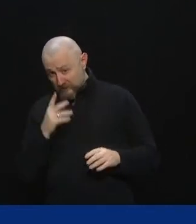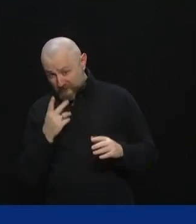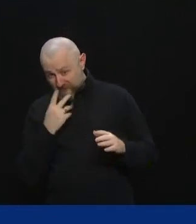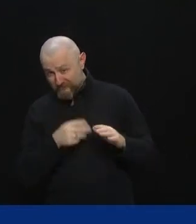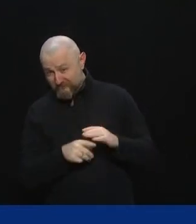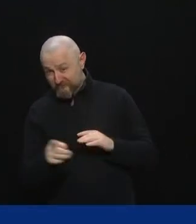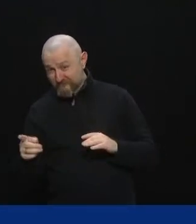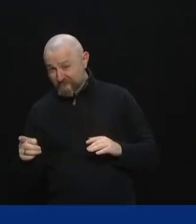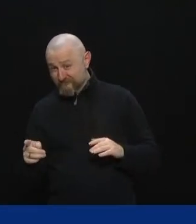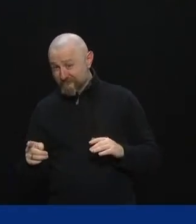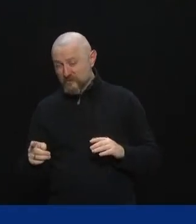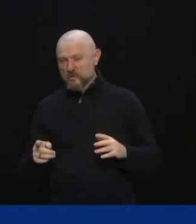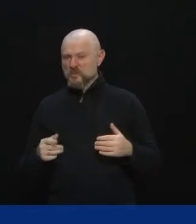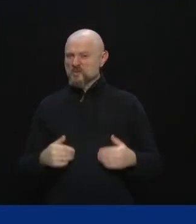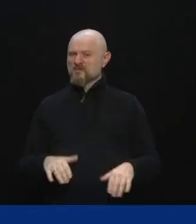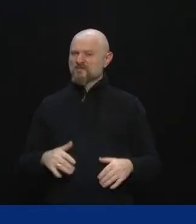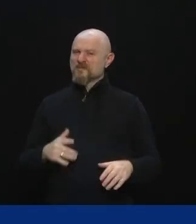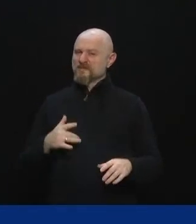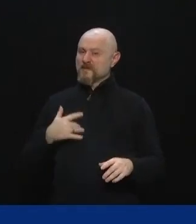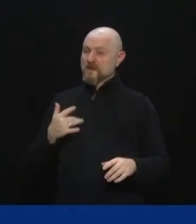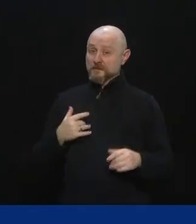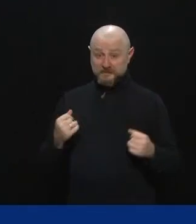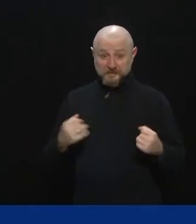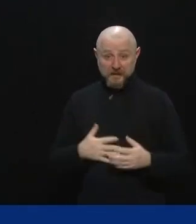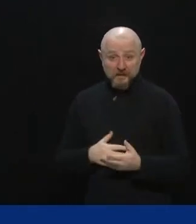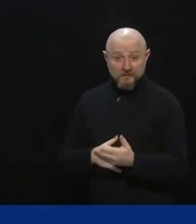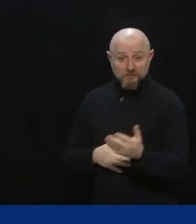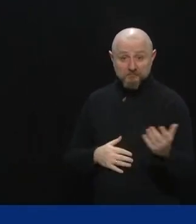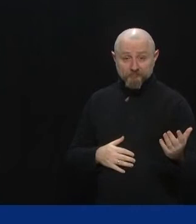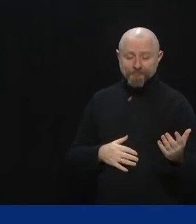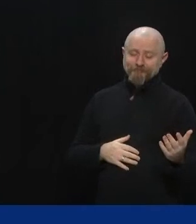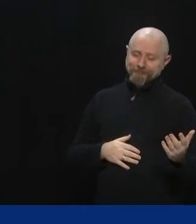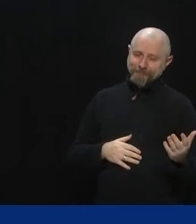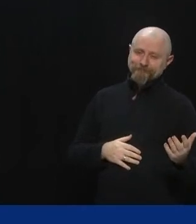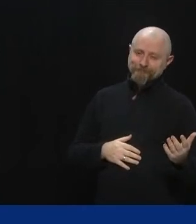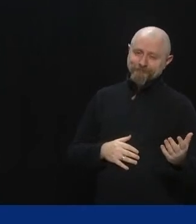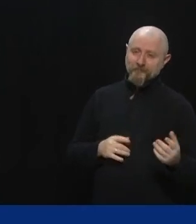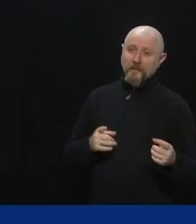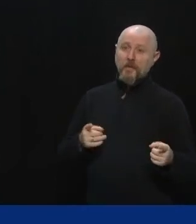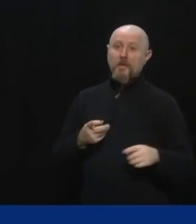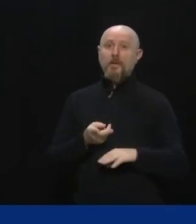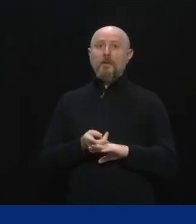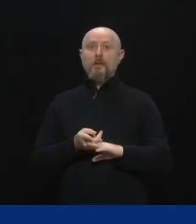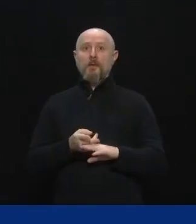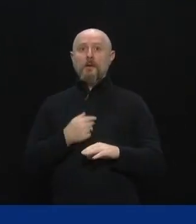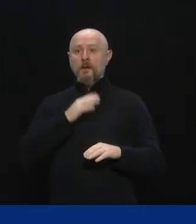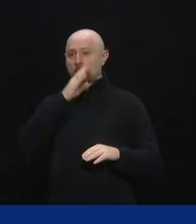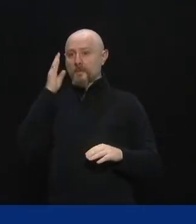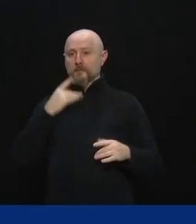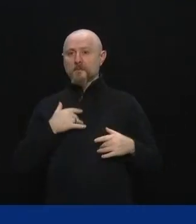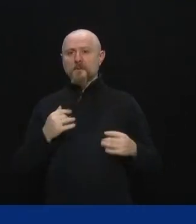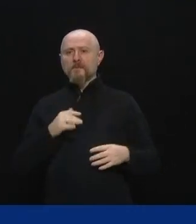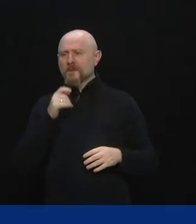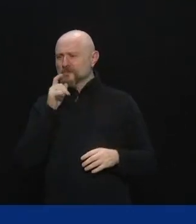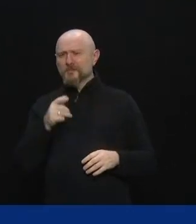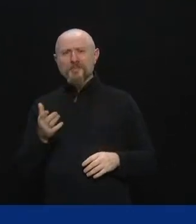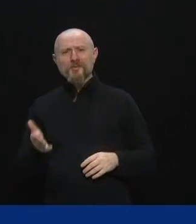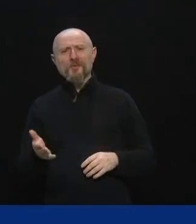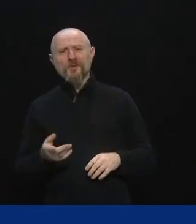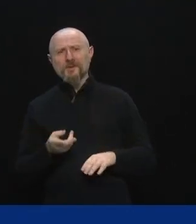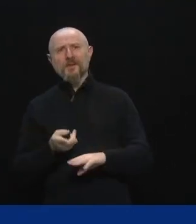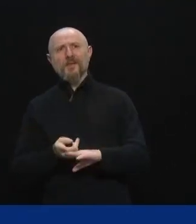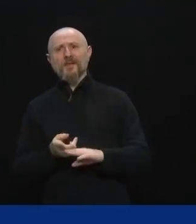be scared, frightened, lying in a hospital bed. They do not have to be there.